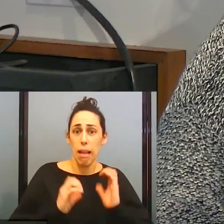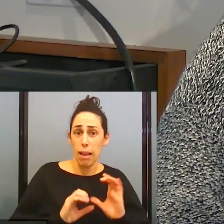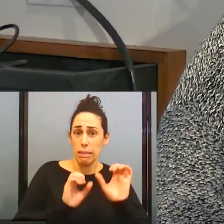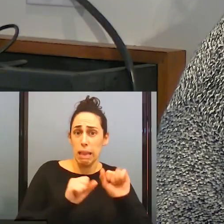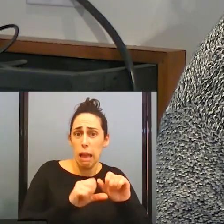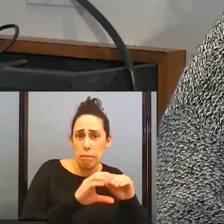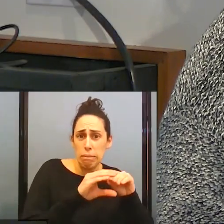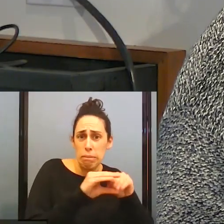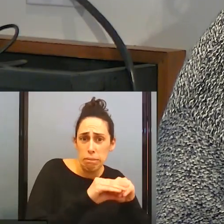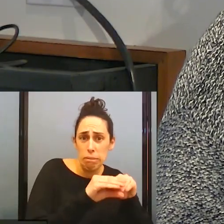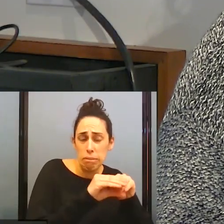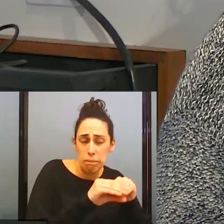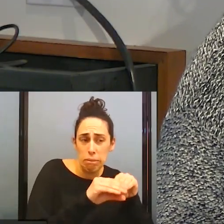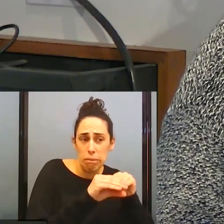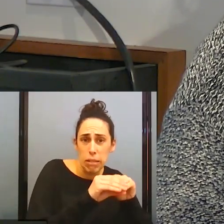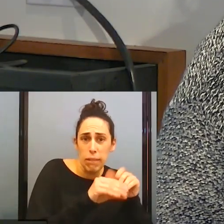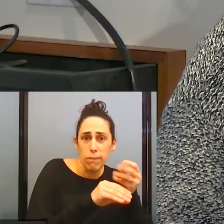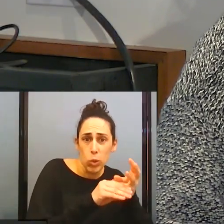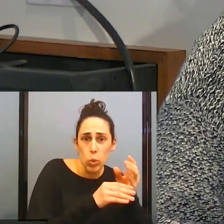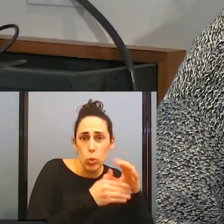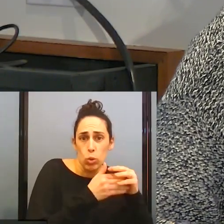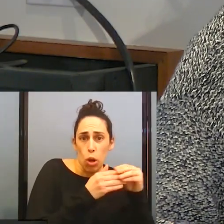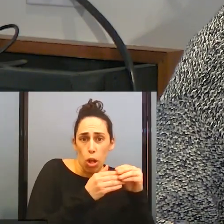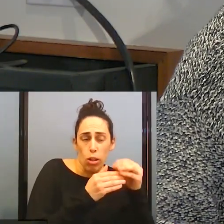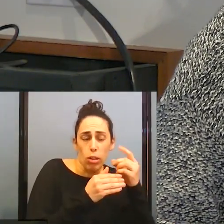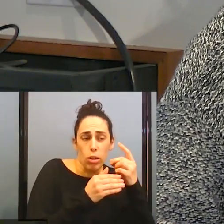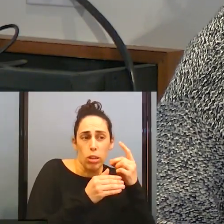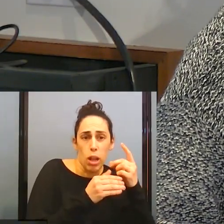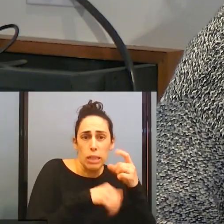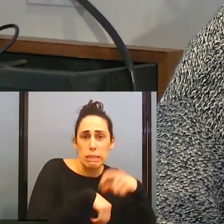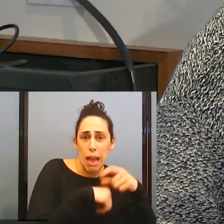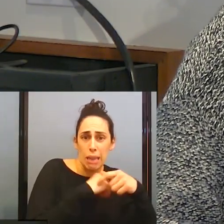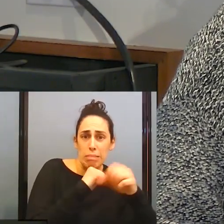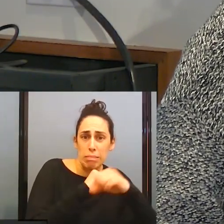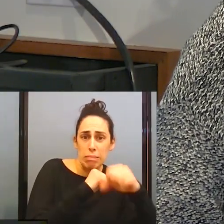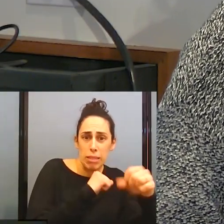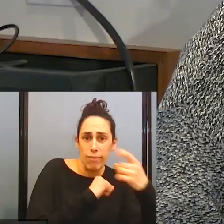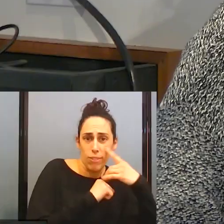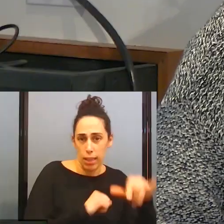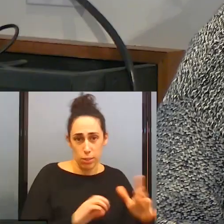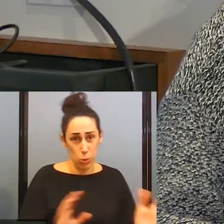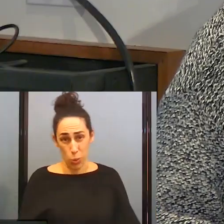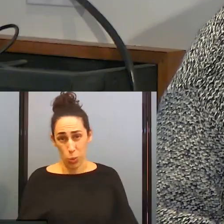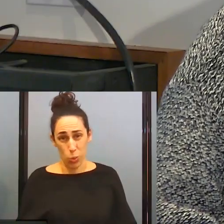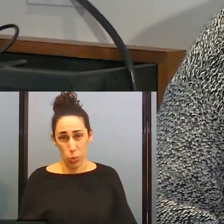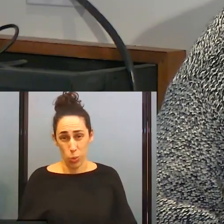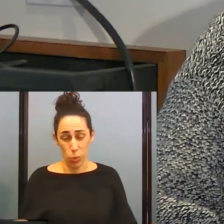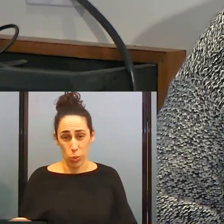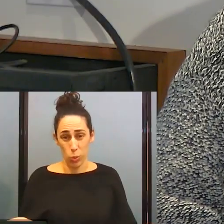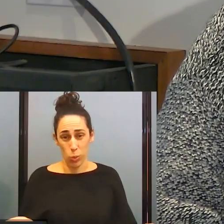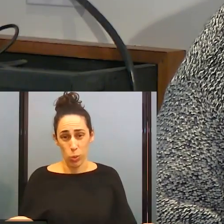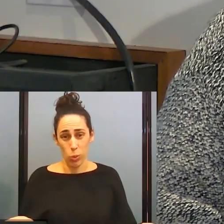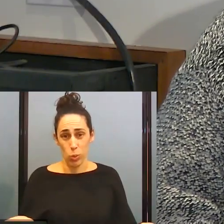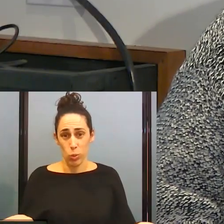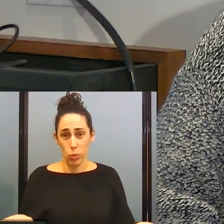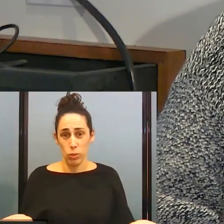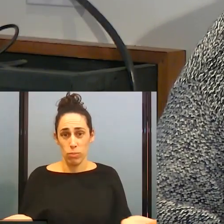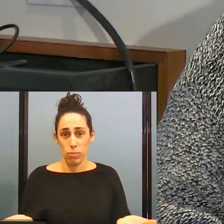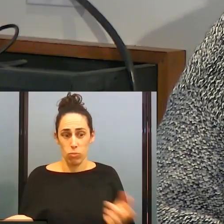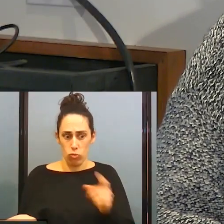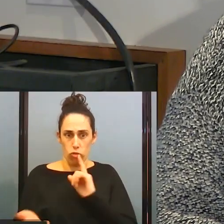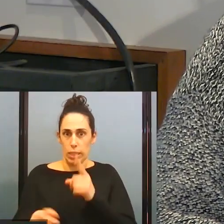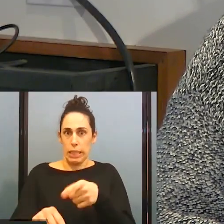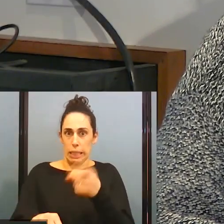be prohibitive. And so I don't have a real sort of slam